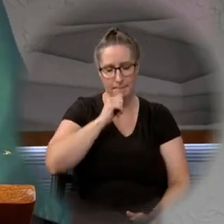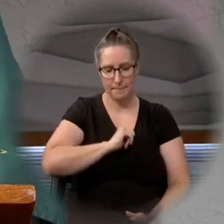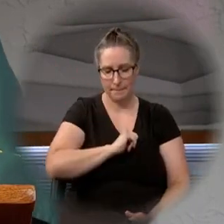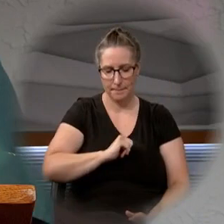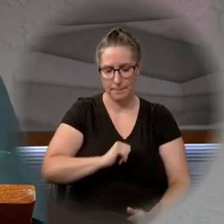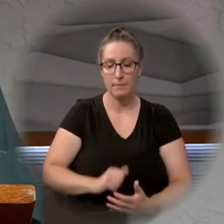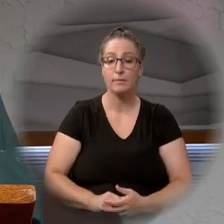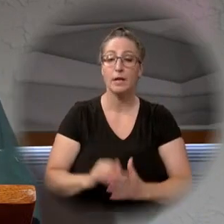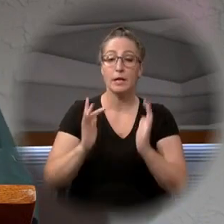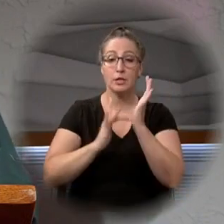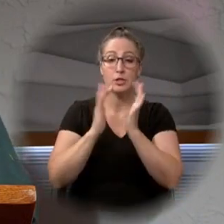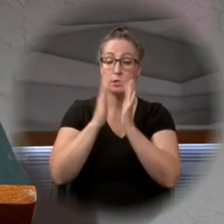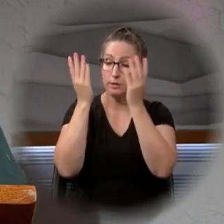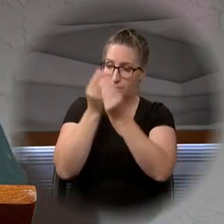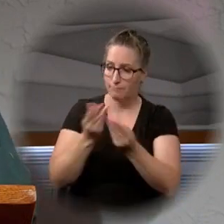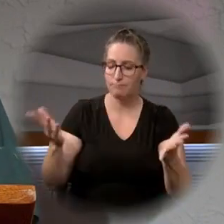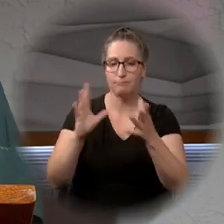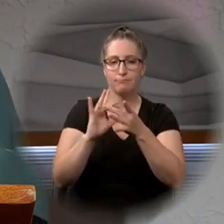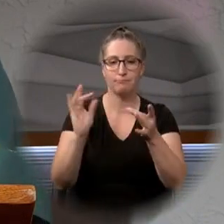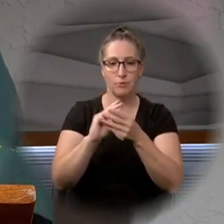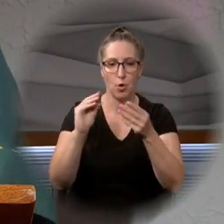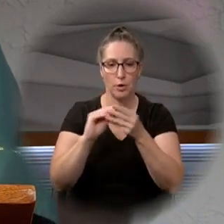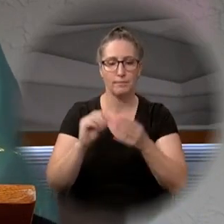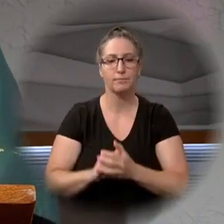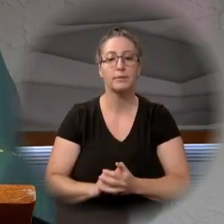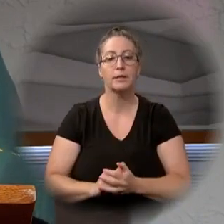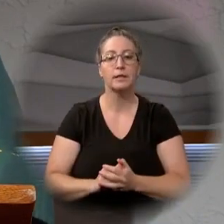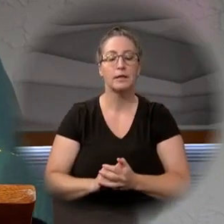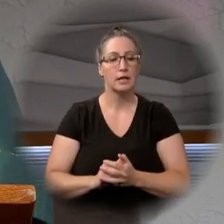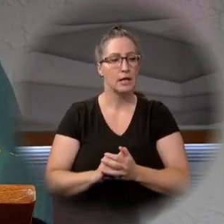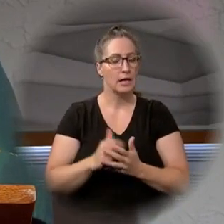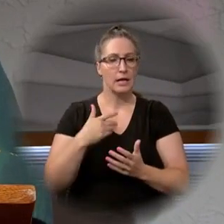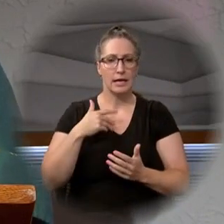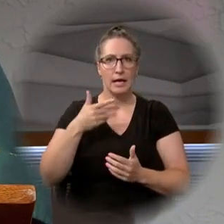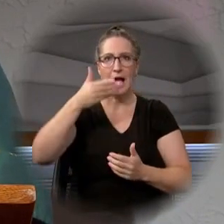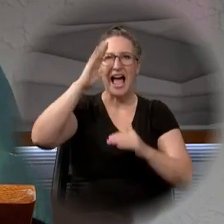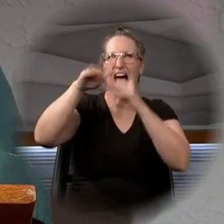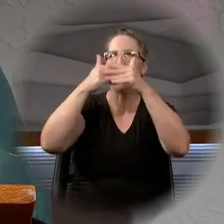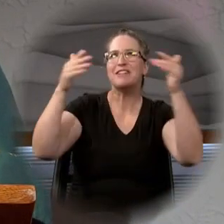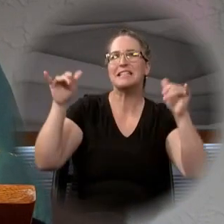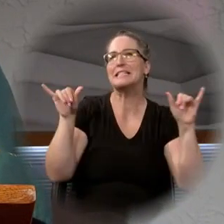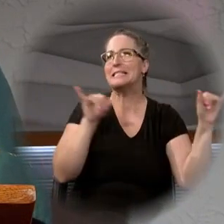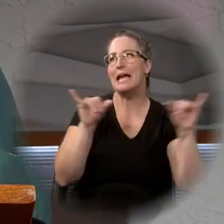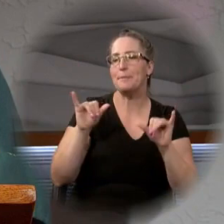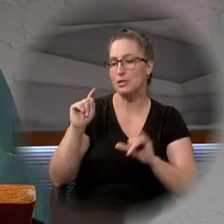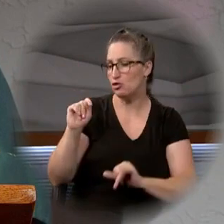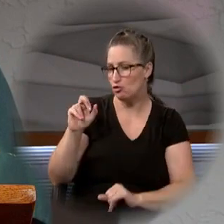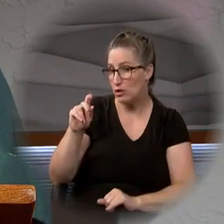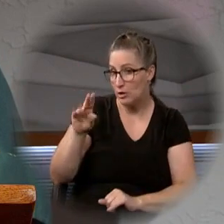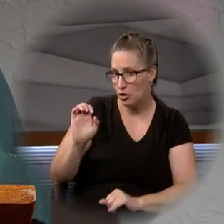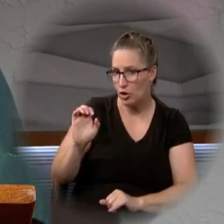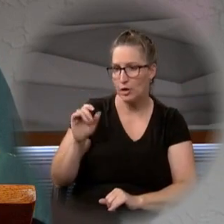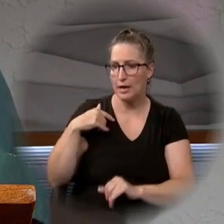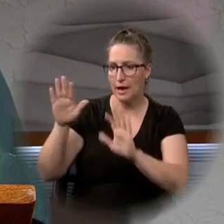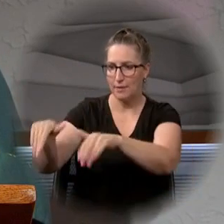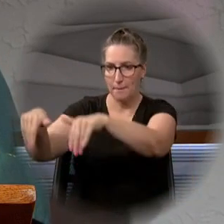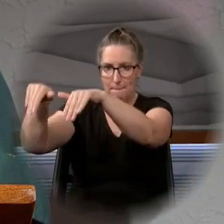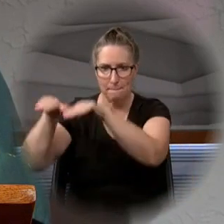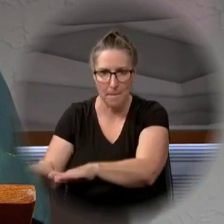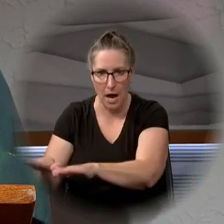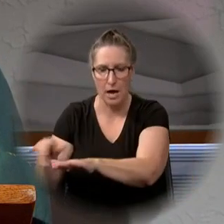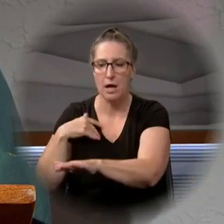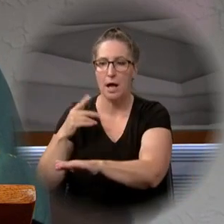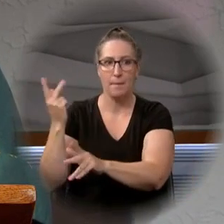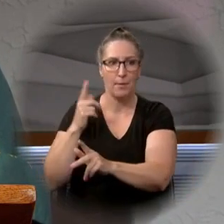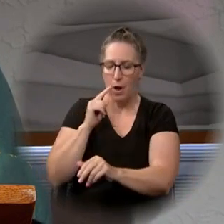Jesus said to his disciples, "The kingdom of heaven is like a treasure buried in a field, which a person finds and hides